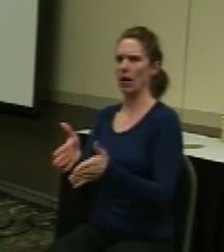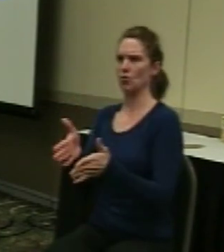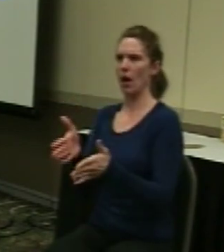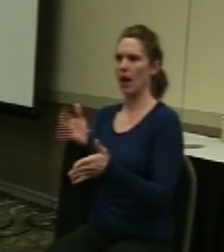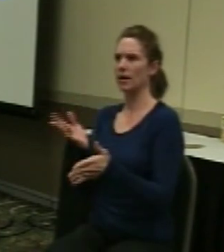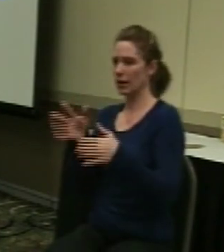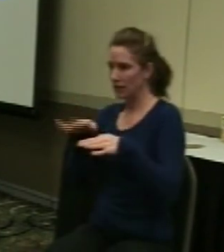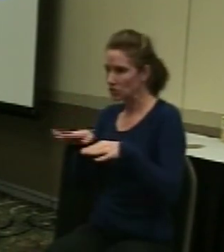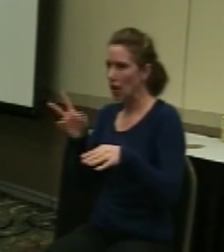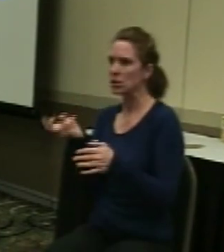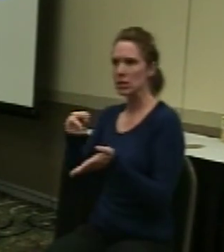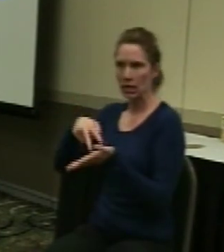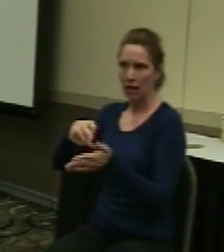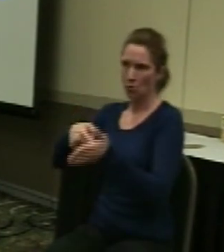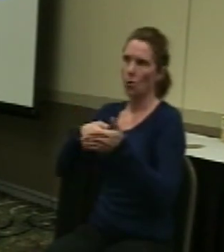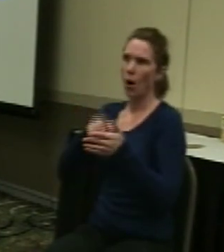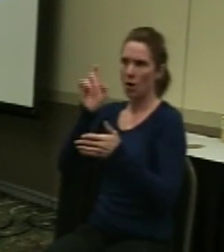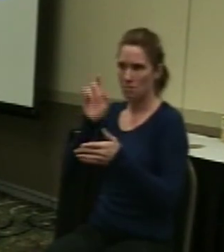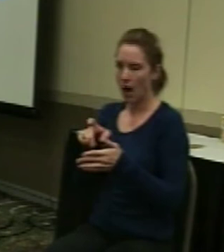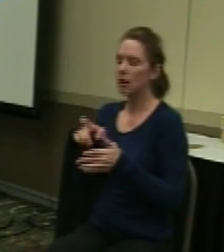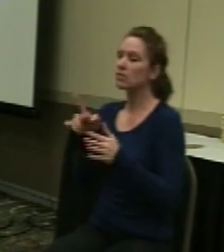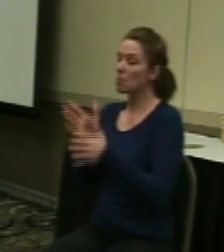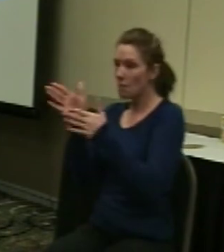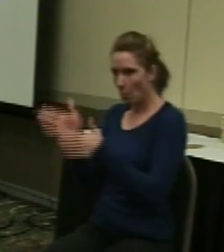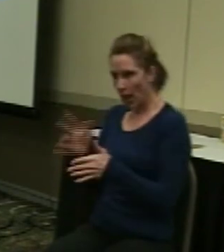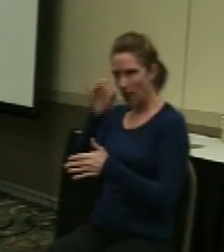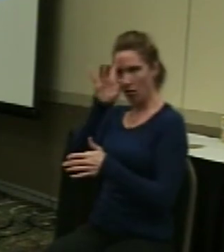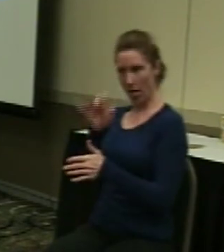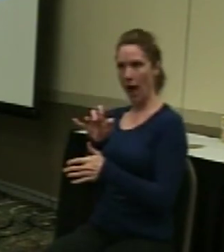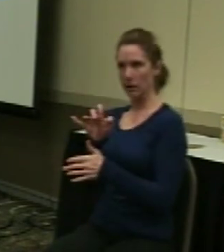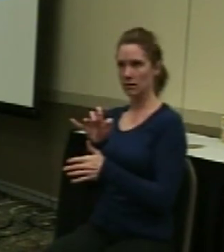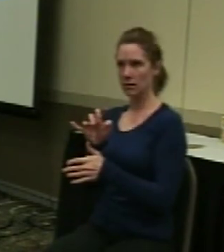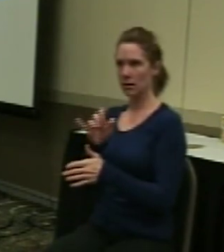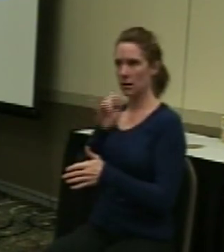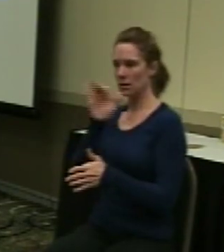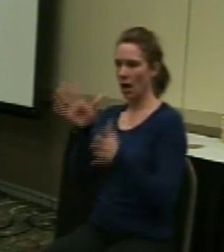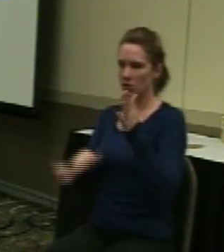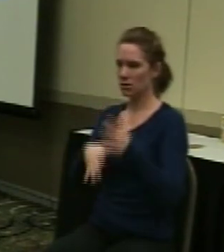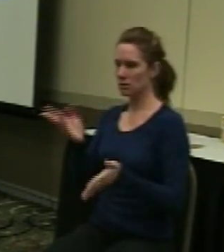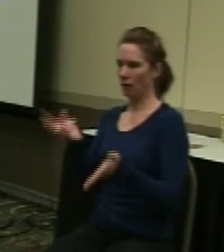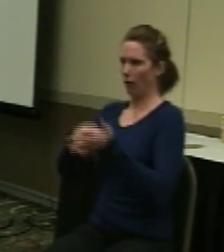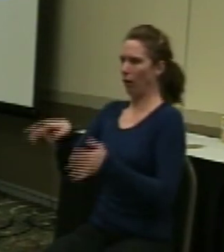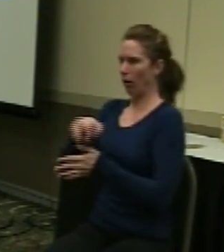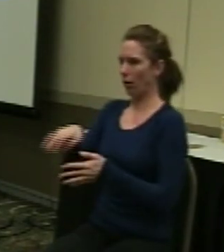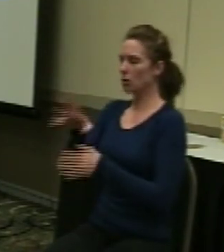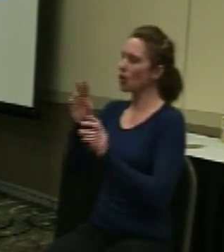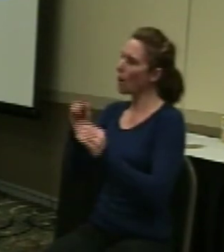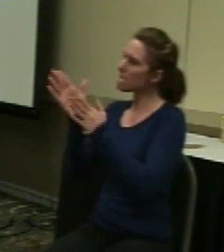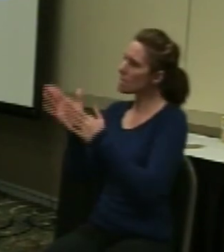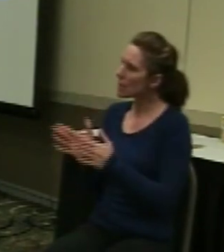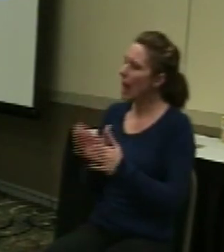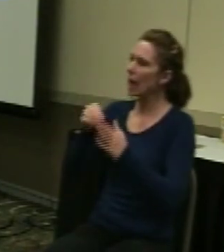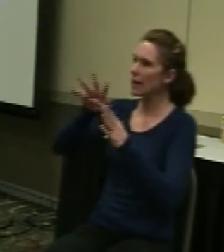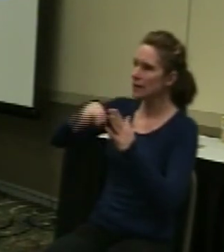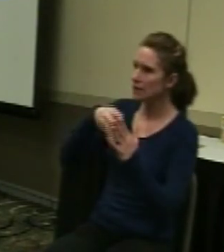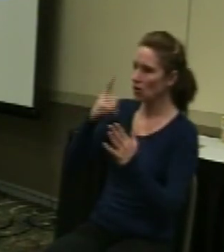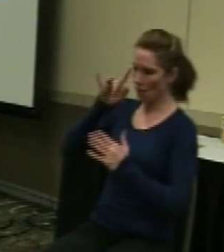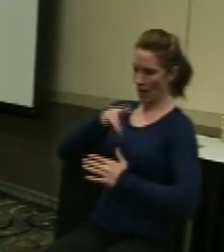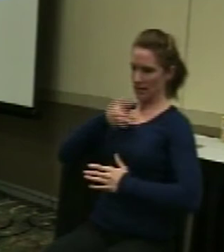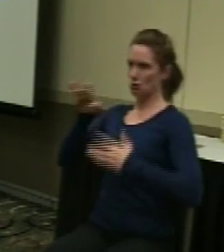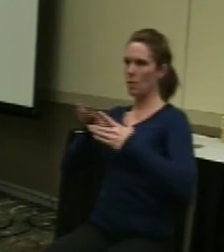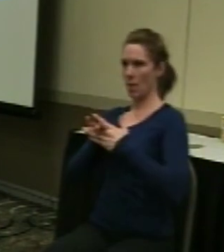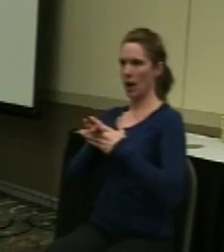manner, rather than a kind of random manner. Maybe make time in the schedule for that sensory